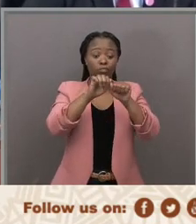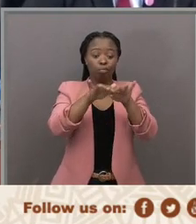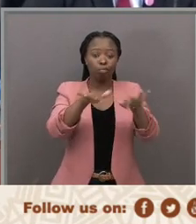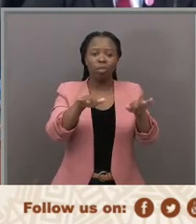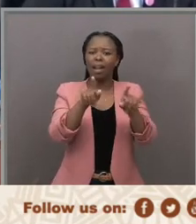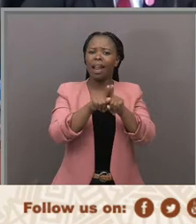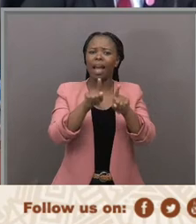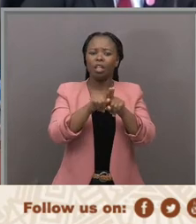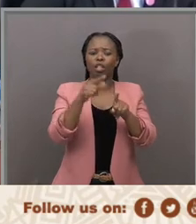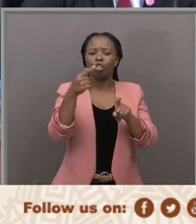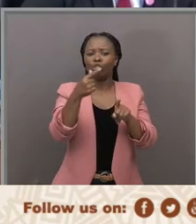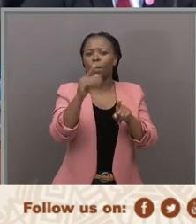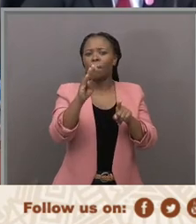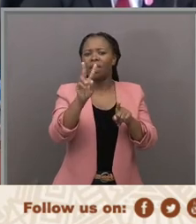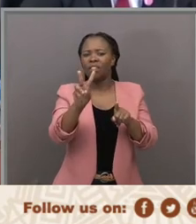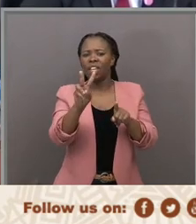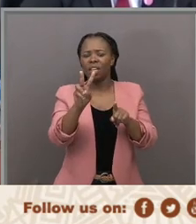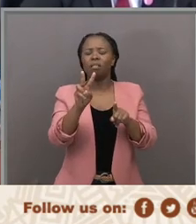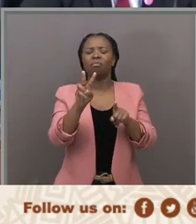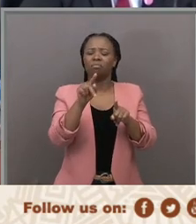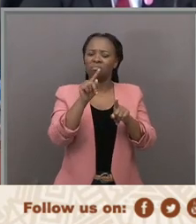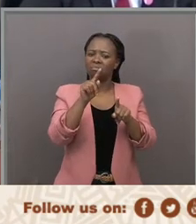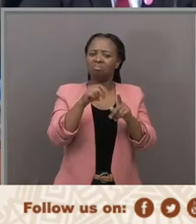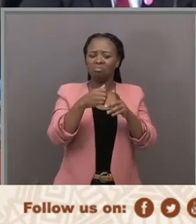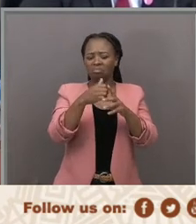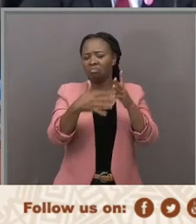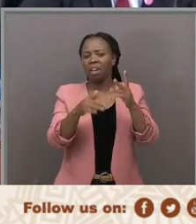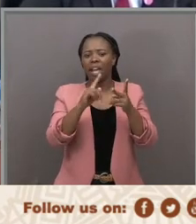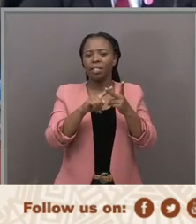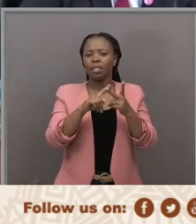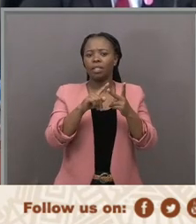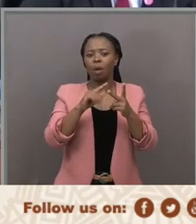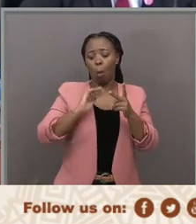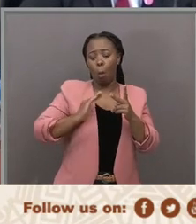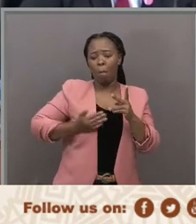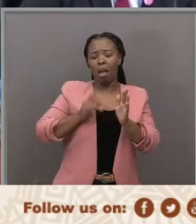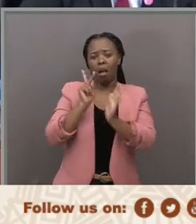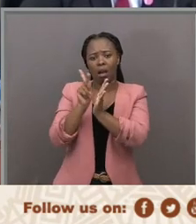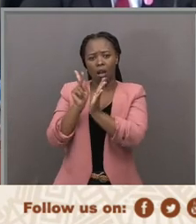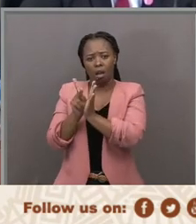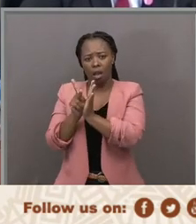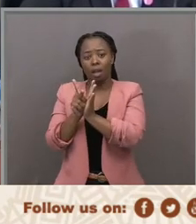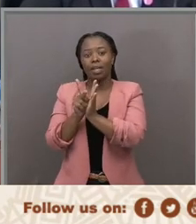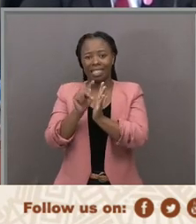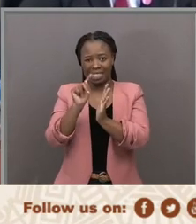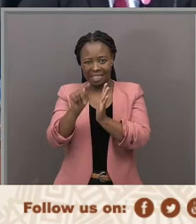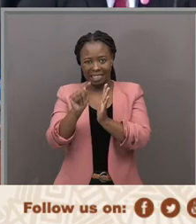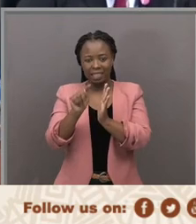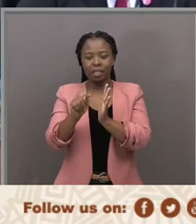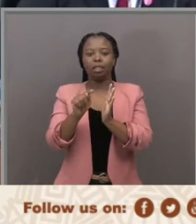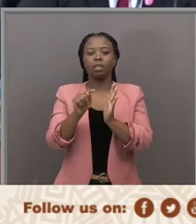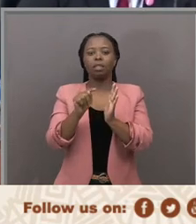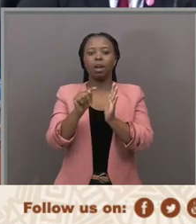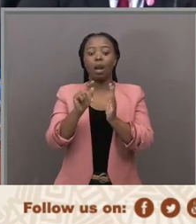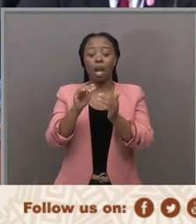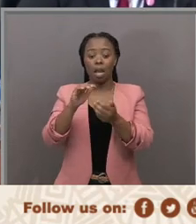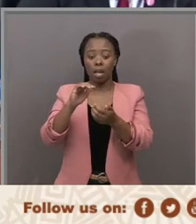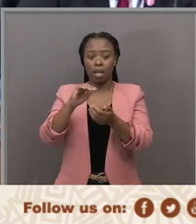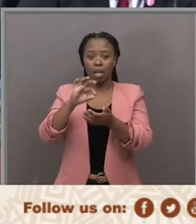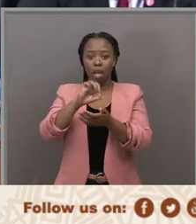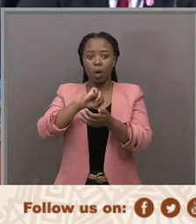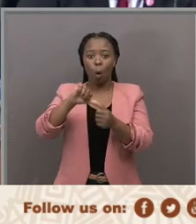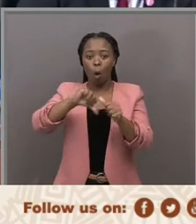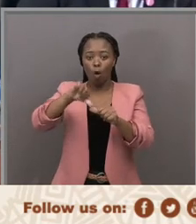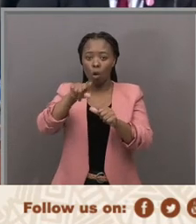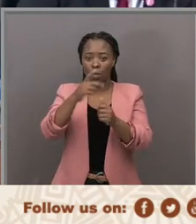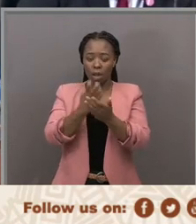GBV, gender-based violence and femicide, when we tackle the fundamental problem of an economy that